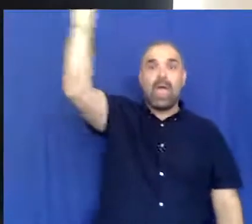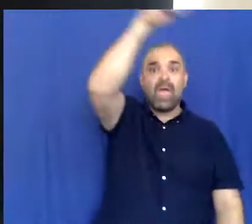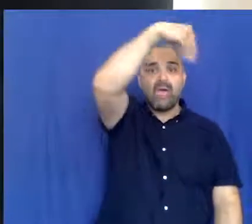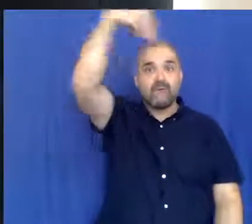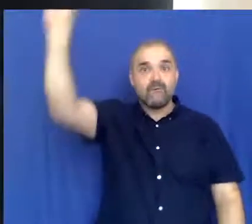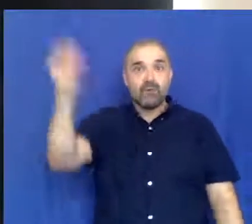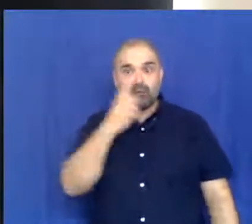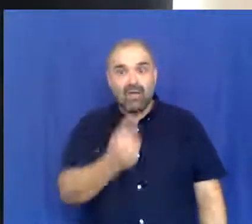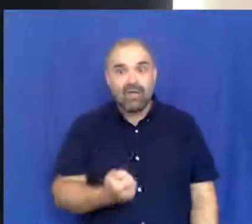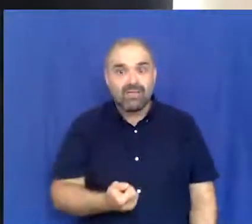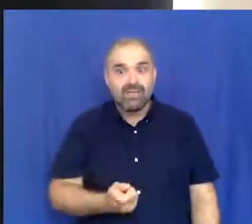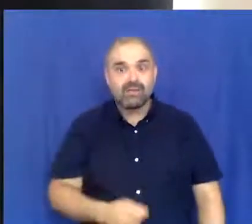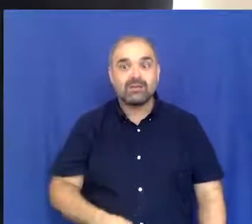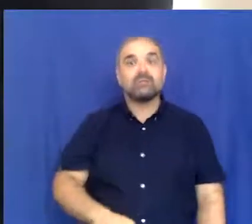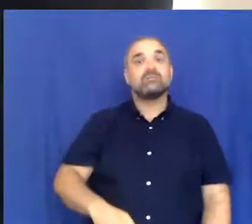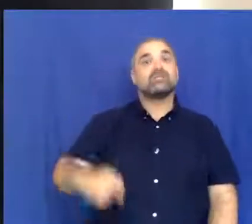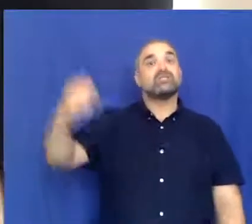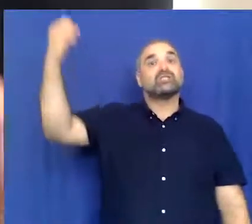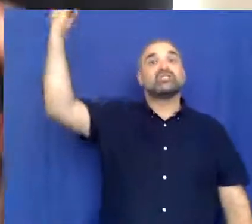air?